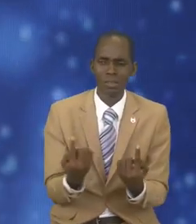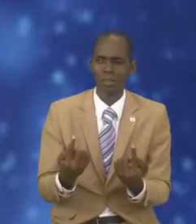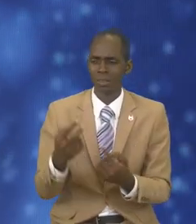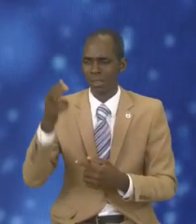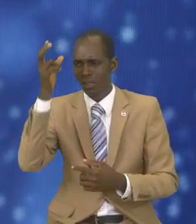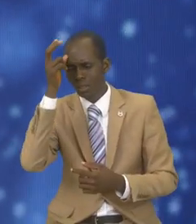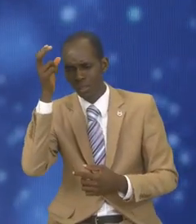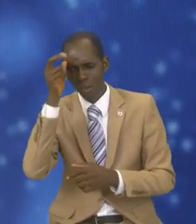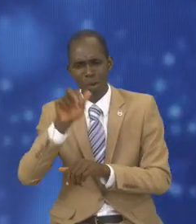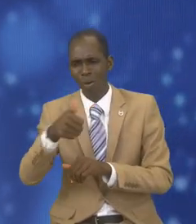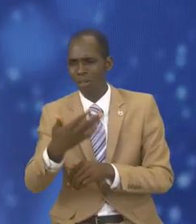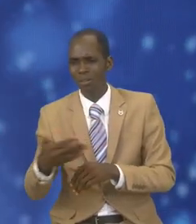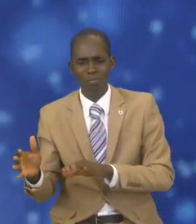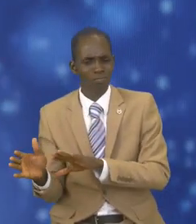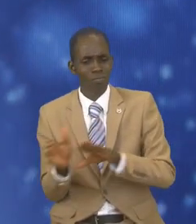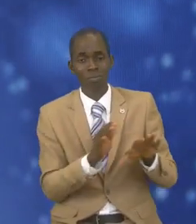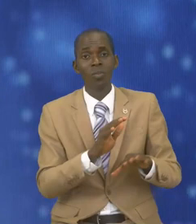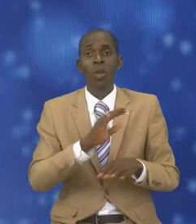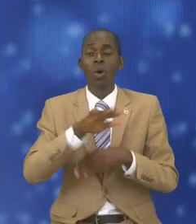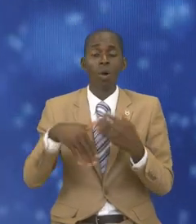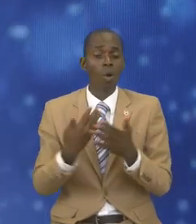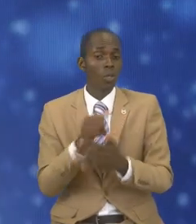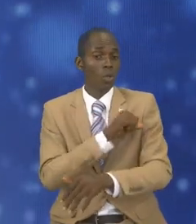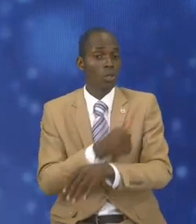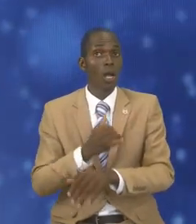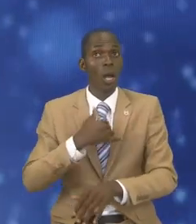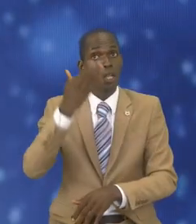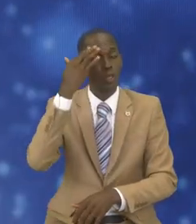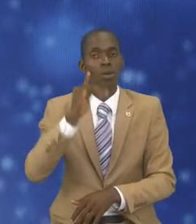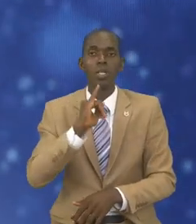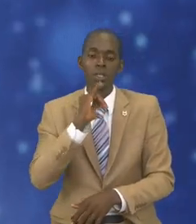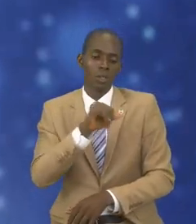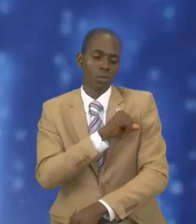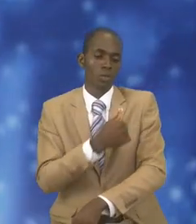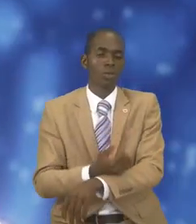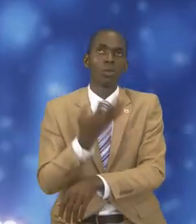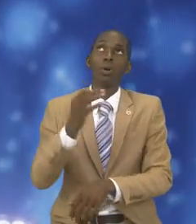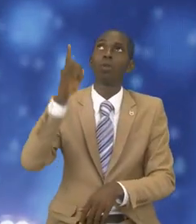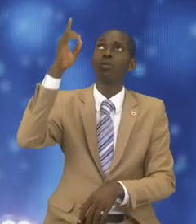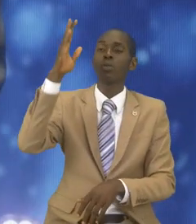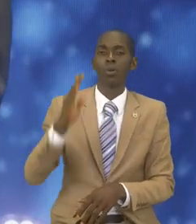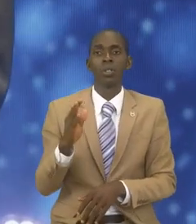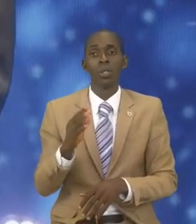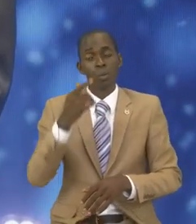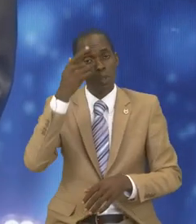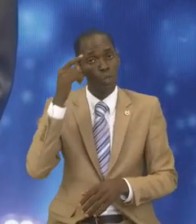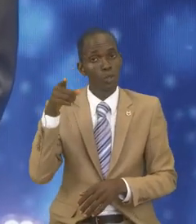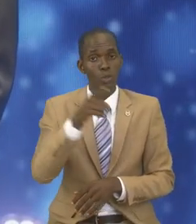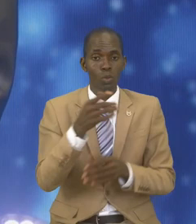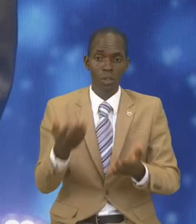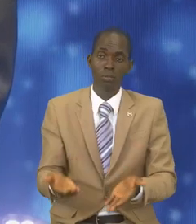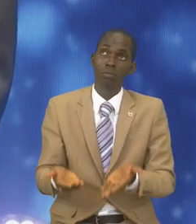Satan, all the authority I know is only the authority of God. God will look, because you exalt him,